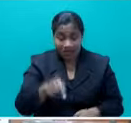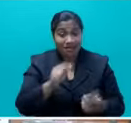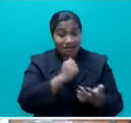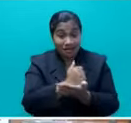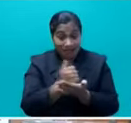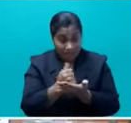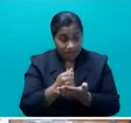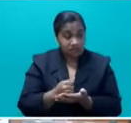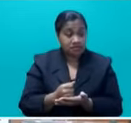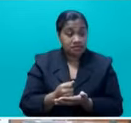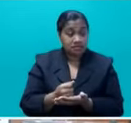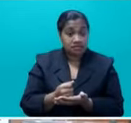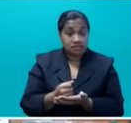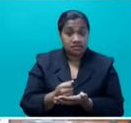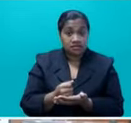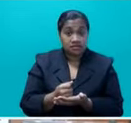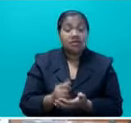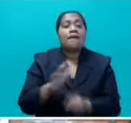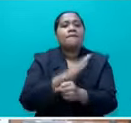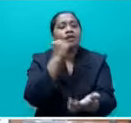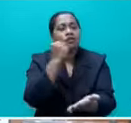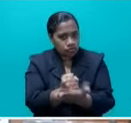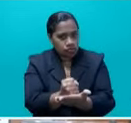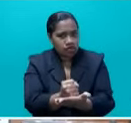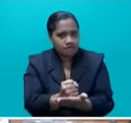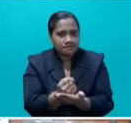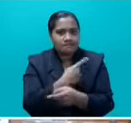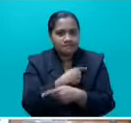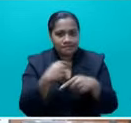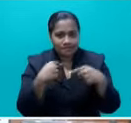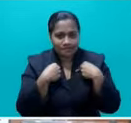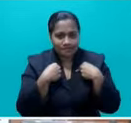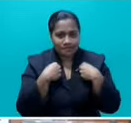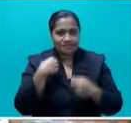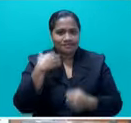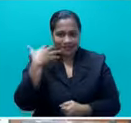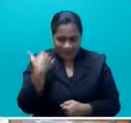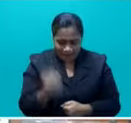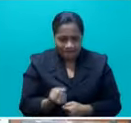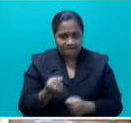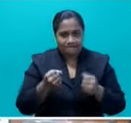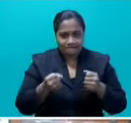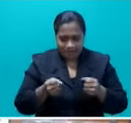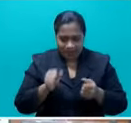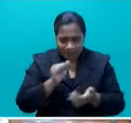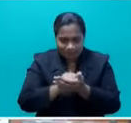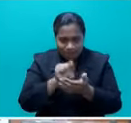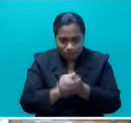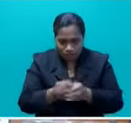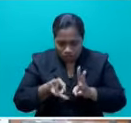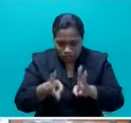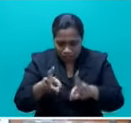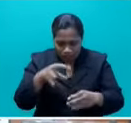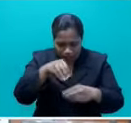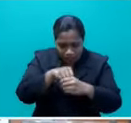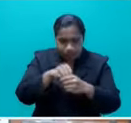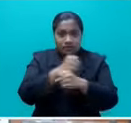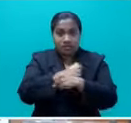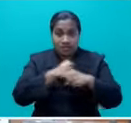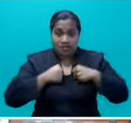to ensure that we have a shield of deterrence mechanisms in our laws